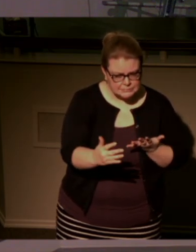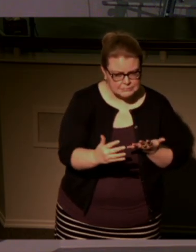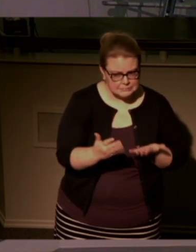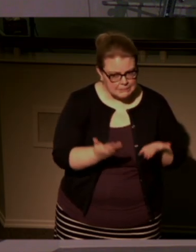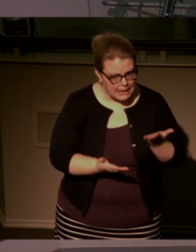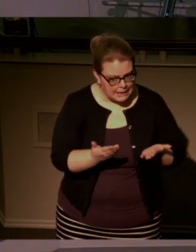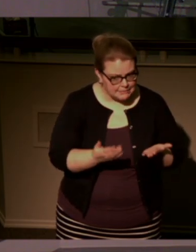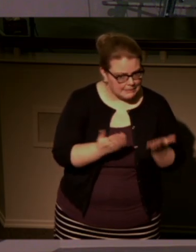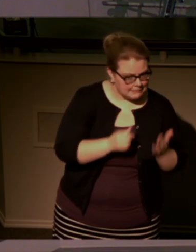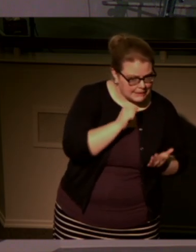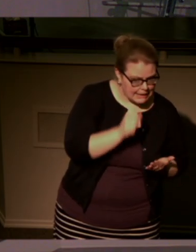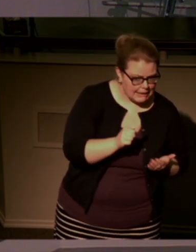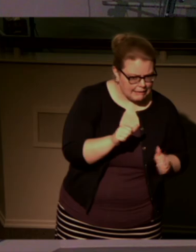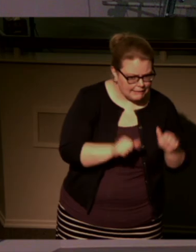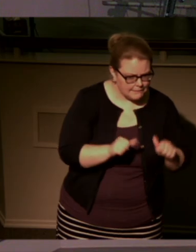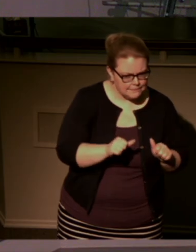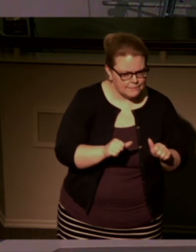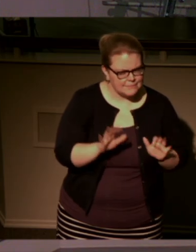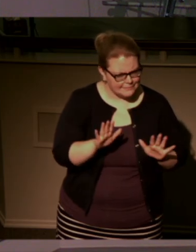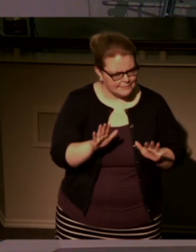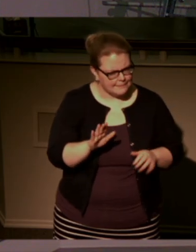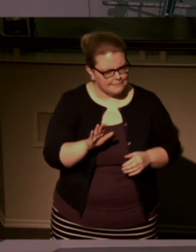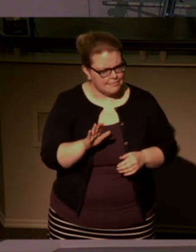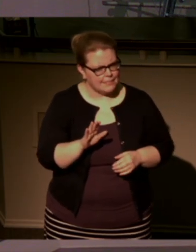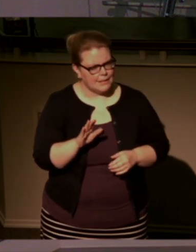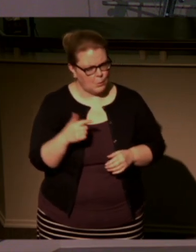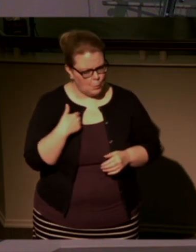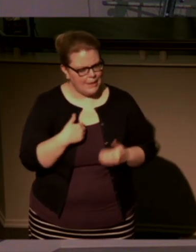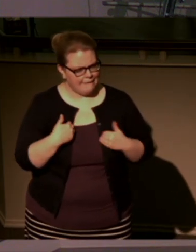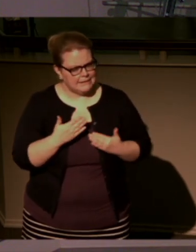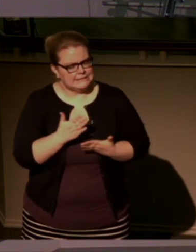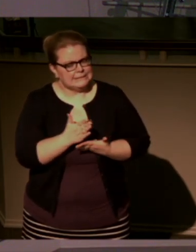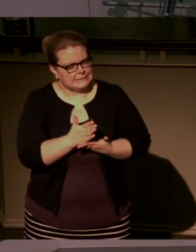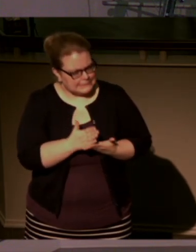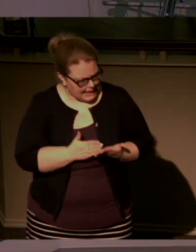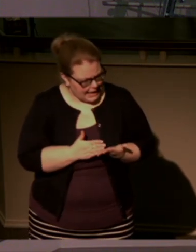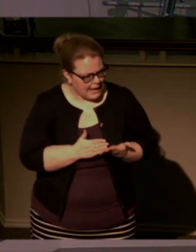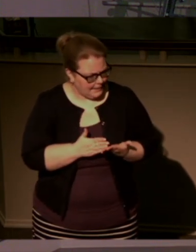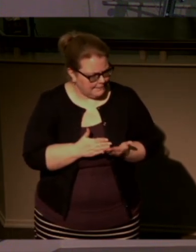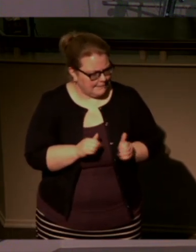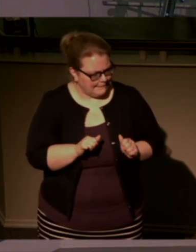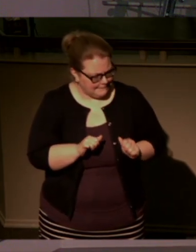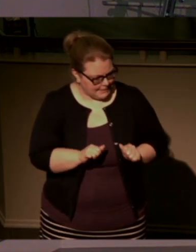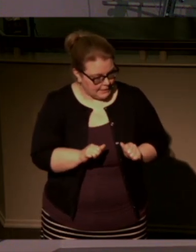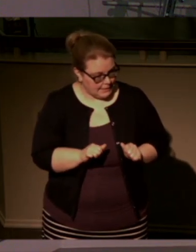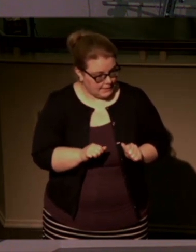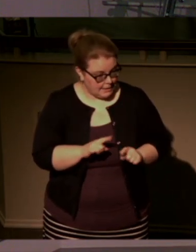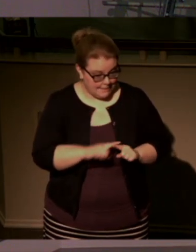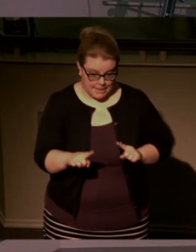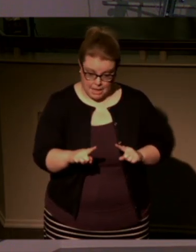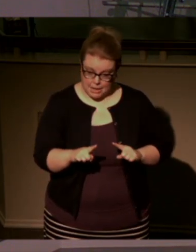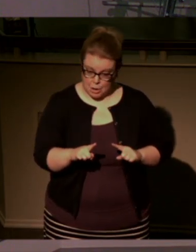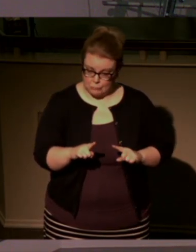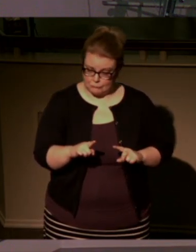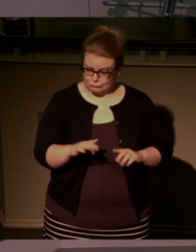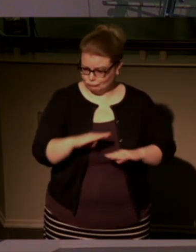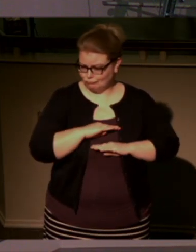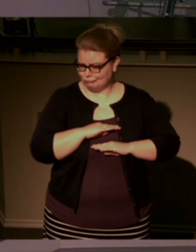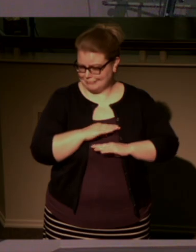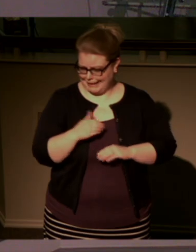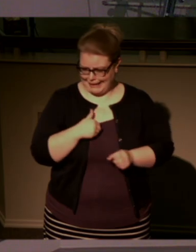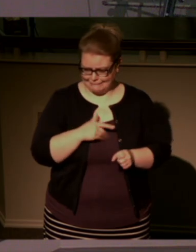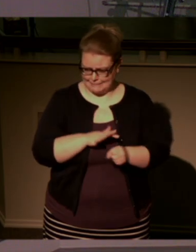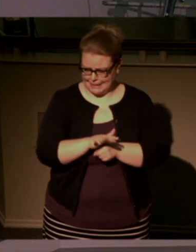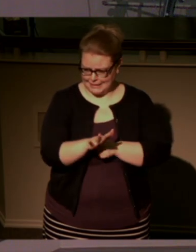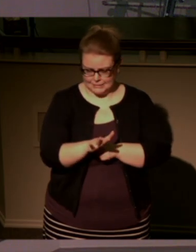So, yeah, we've got some provision, but not enough provision. And you know